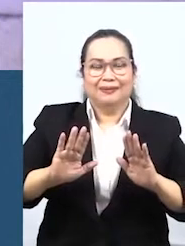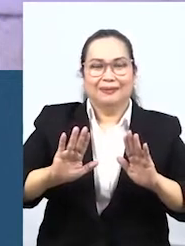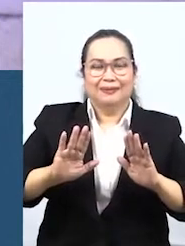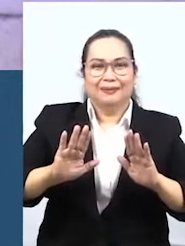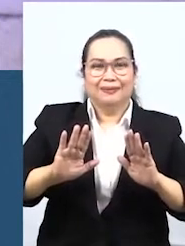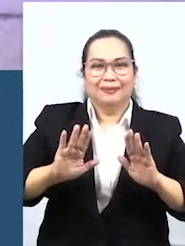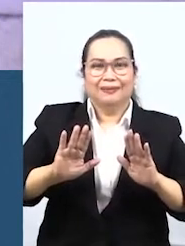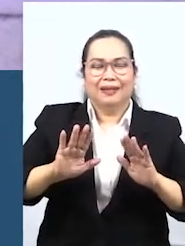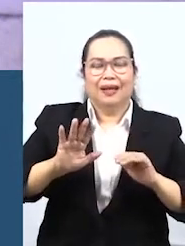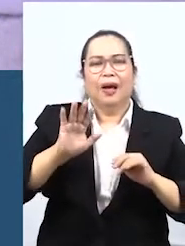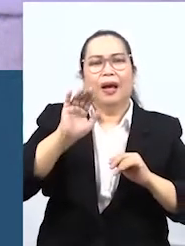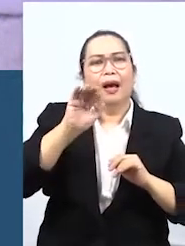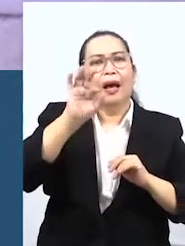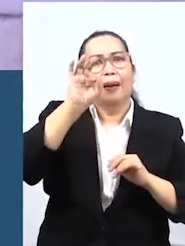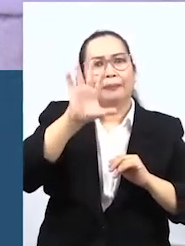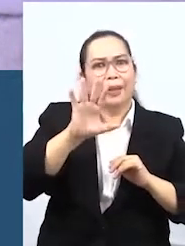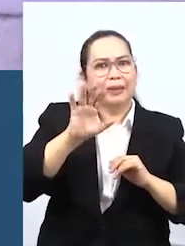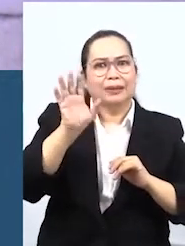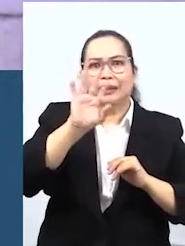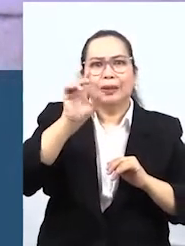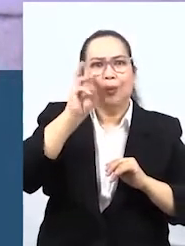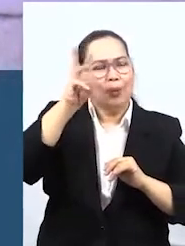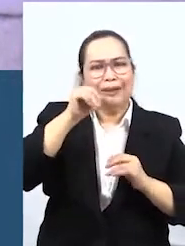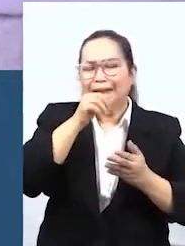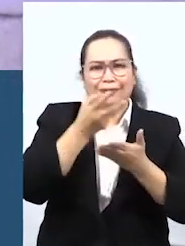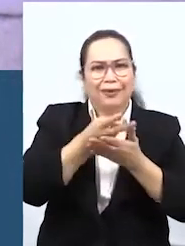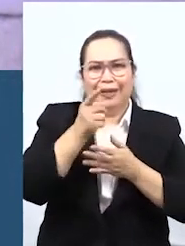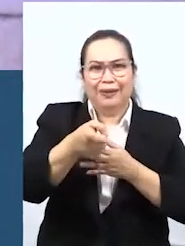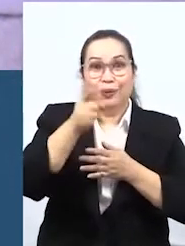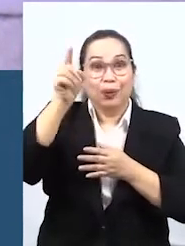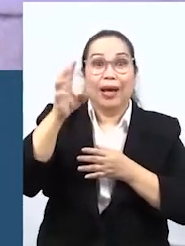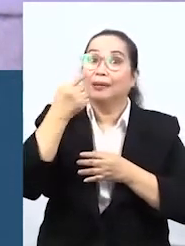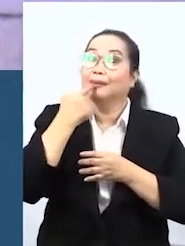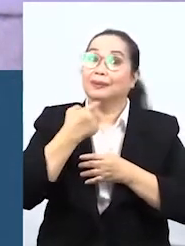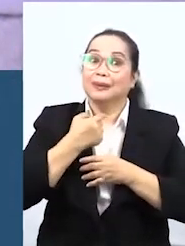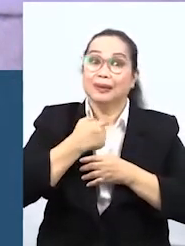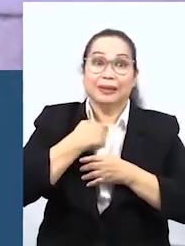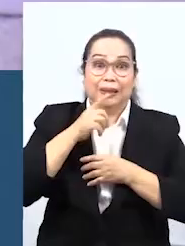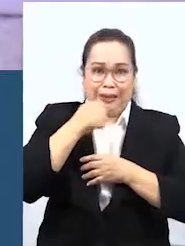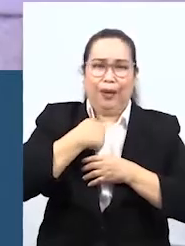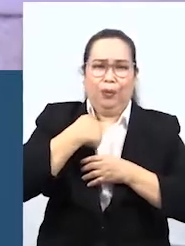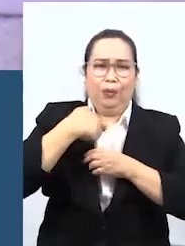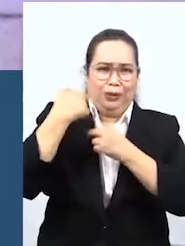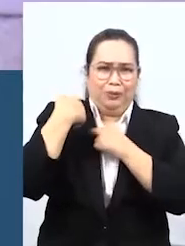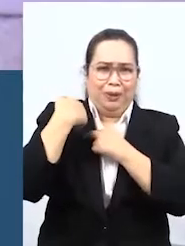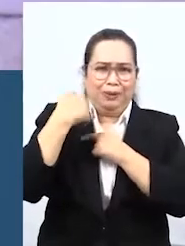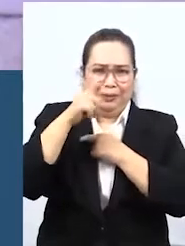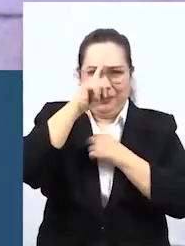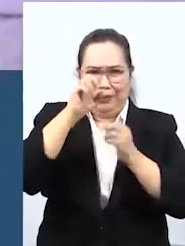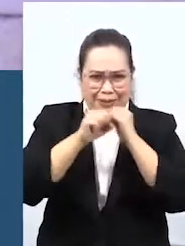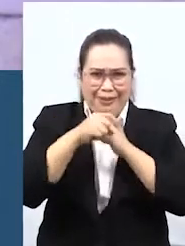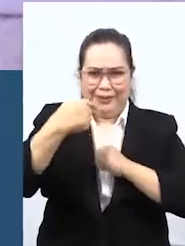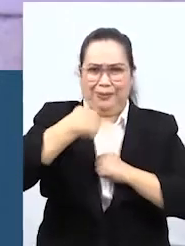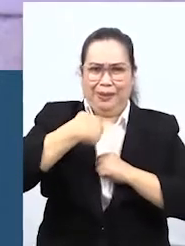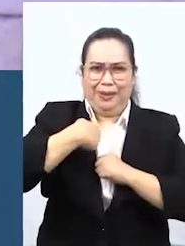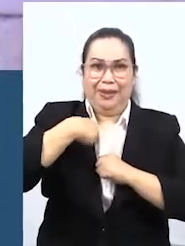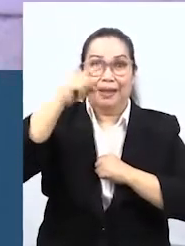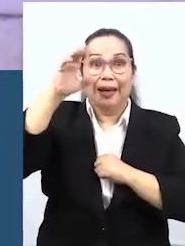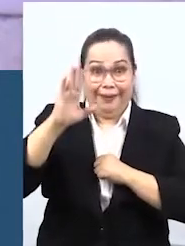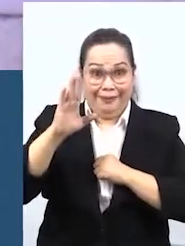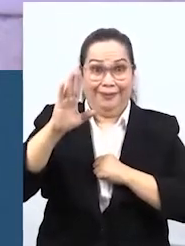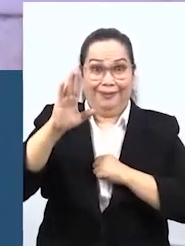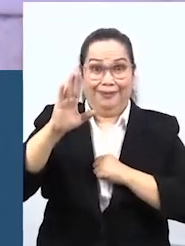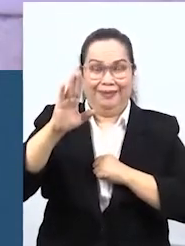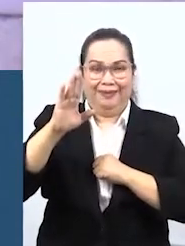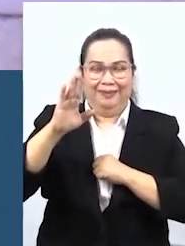Mike hindi kita ilalaglag ako bala Trust me